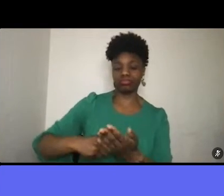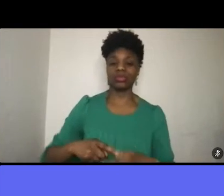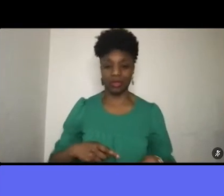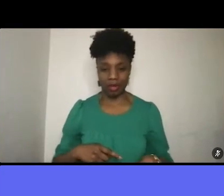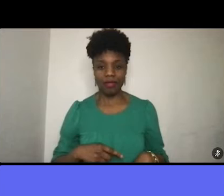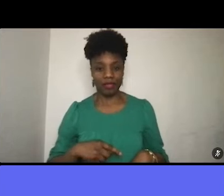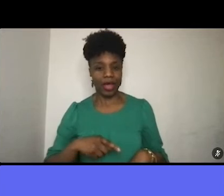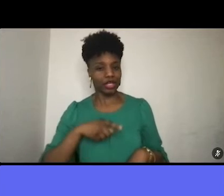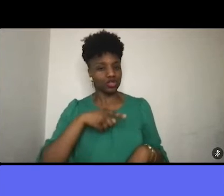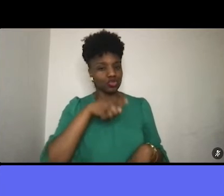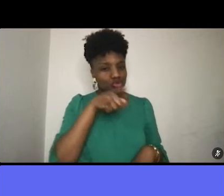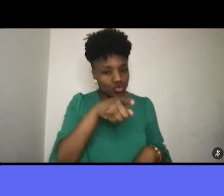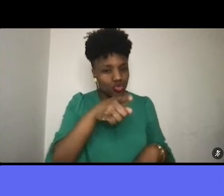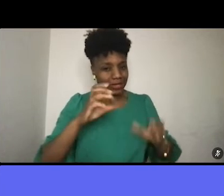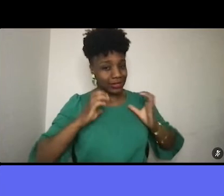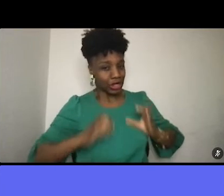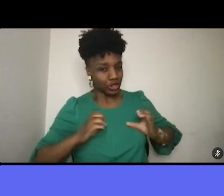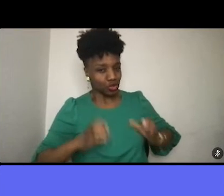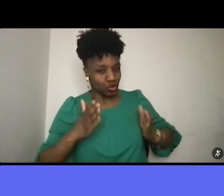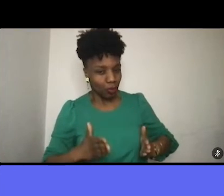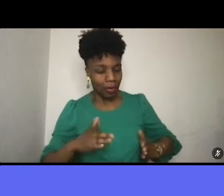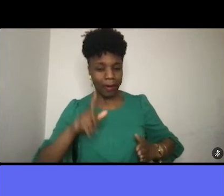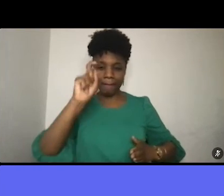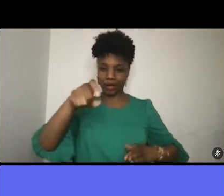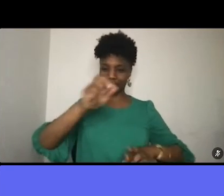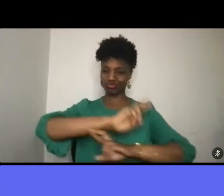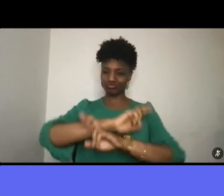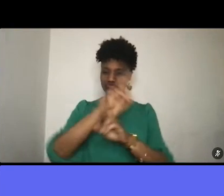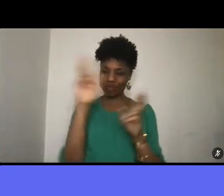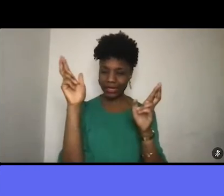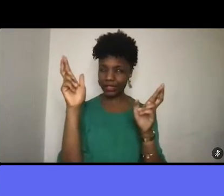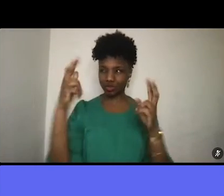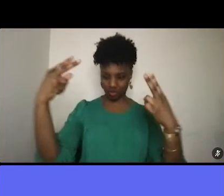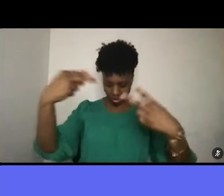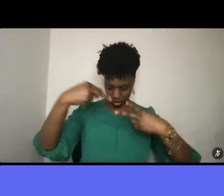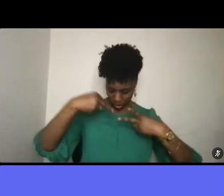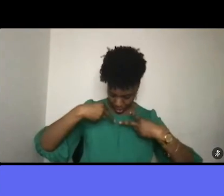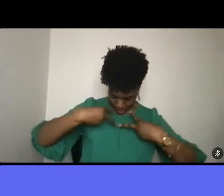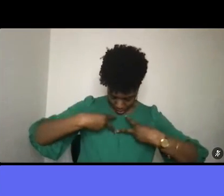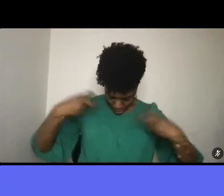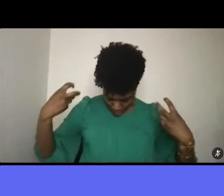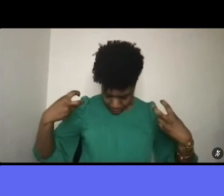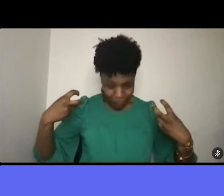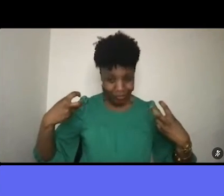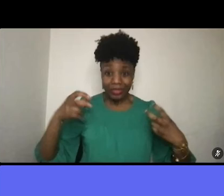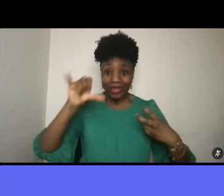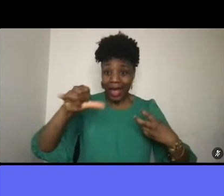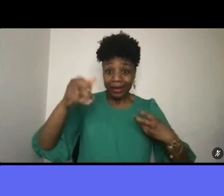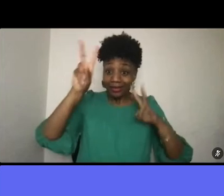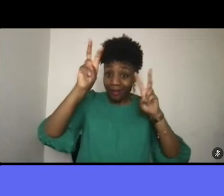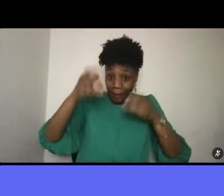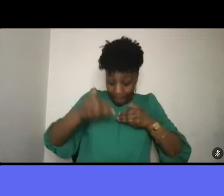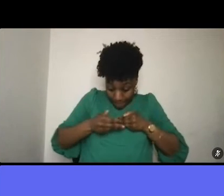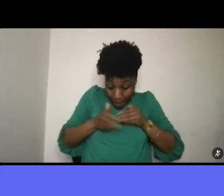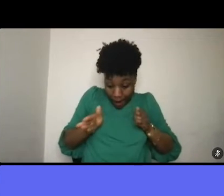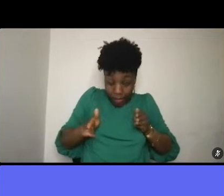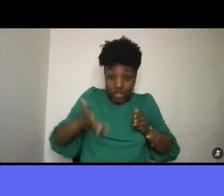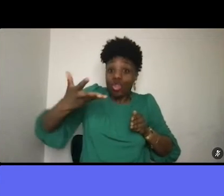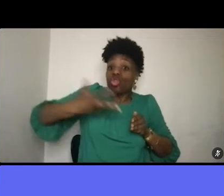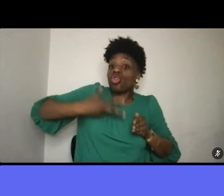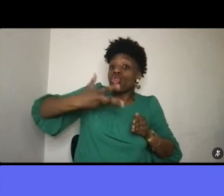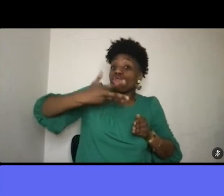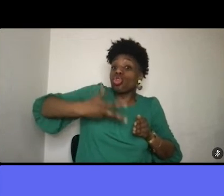go there and be willing to potentially deal with what you find in that box that you put away for 13 years. Okay.